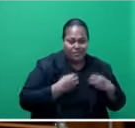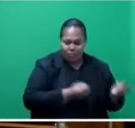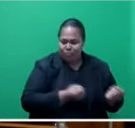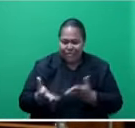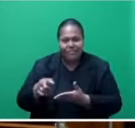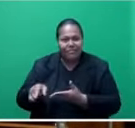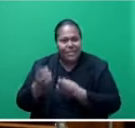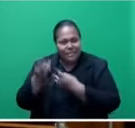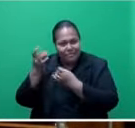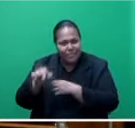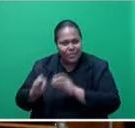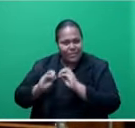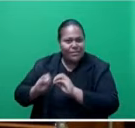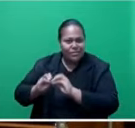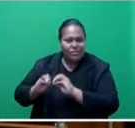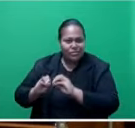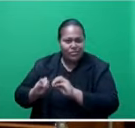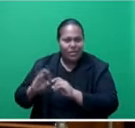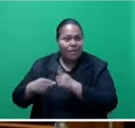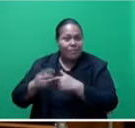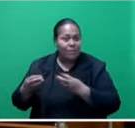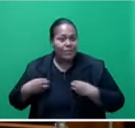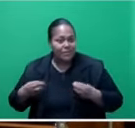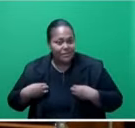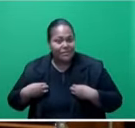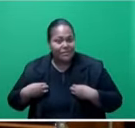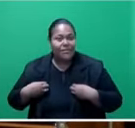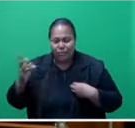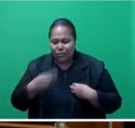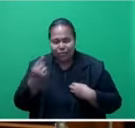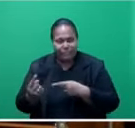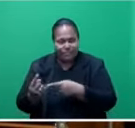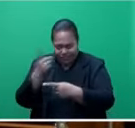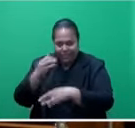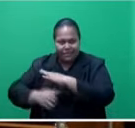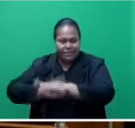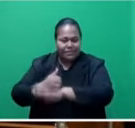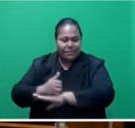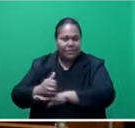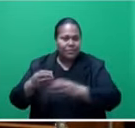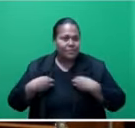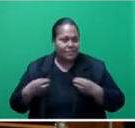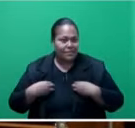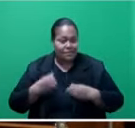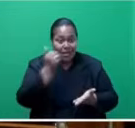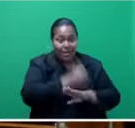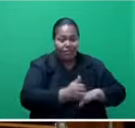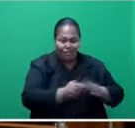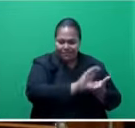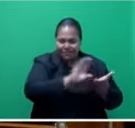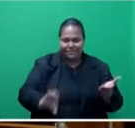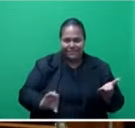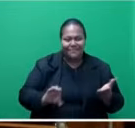much needed commercial input into the assessment process, whilst the government provided the actual funding. I